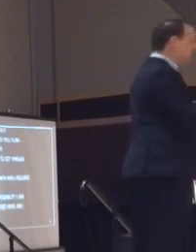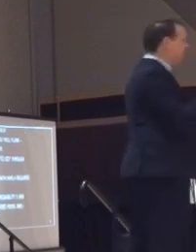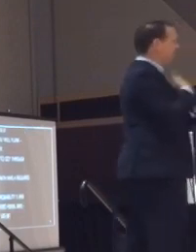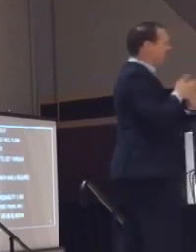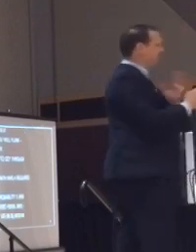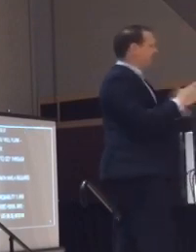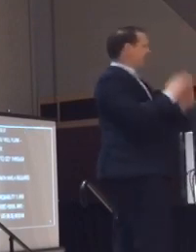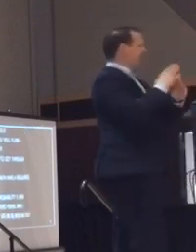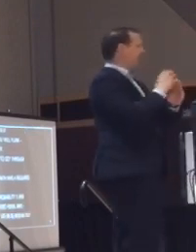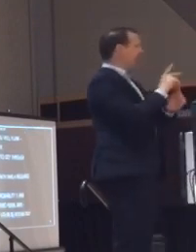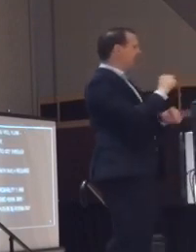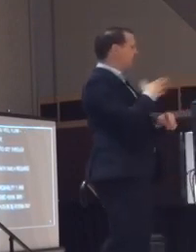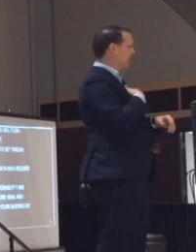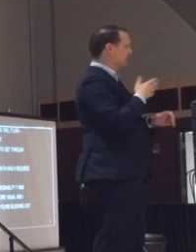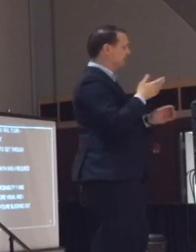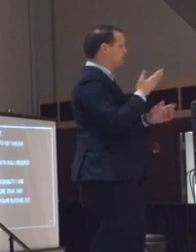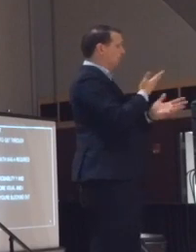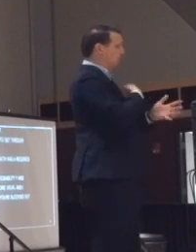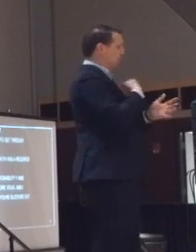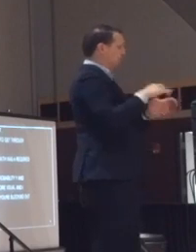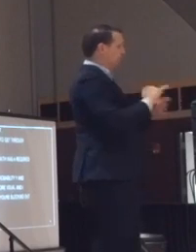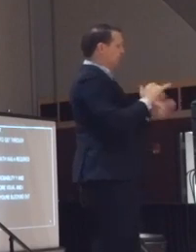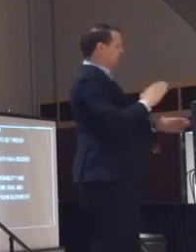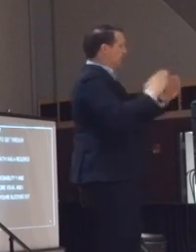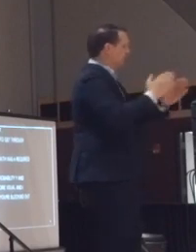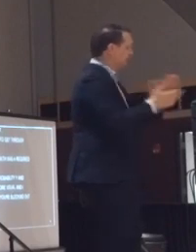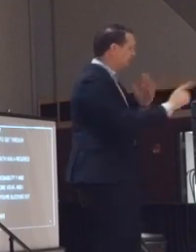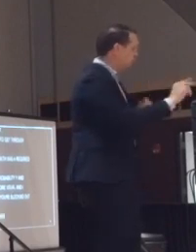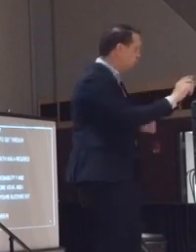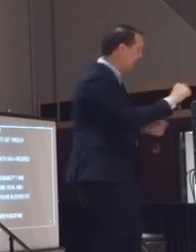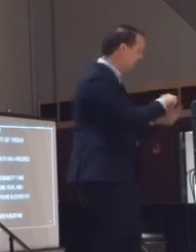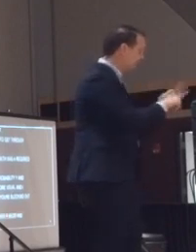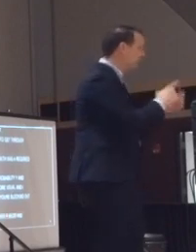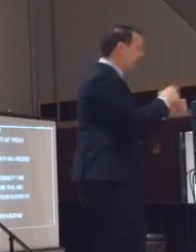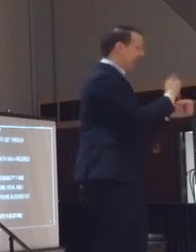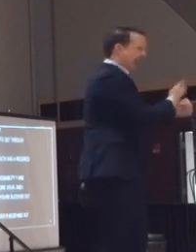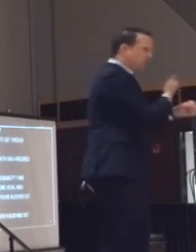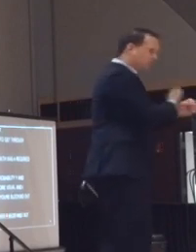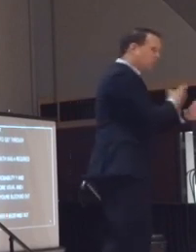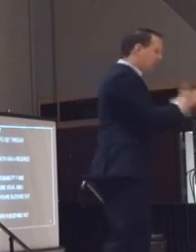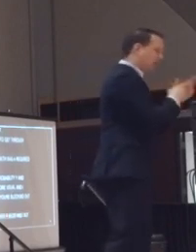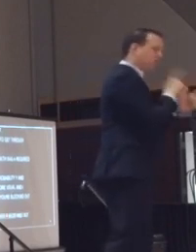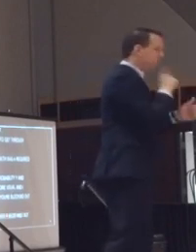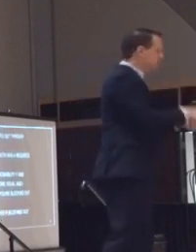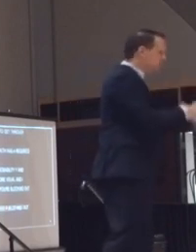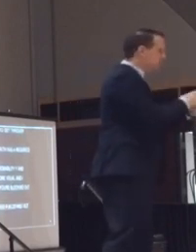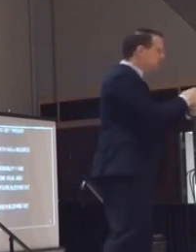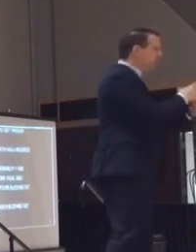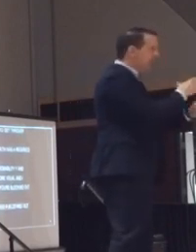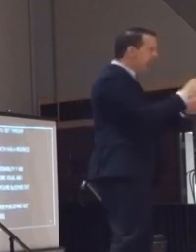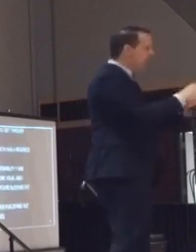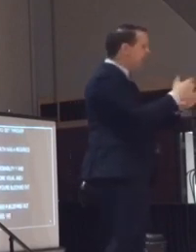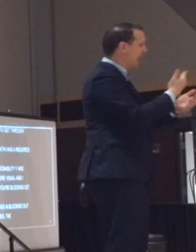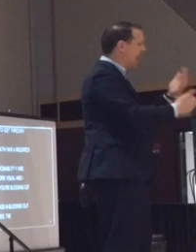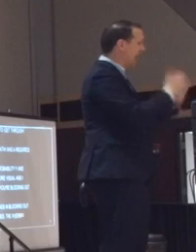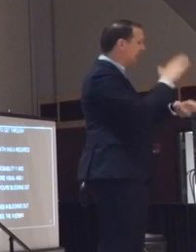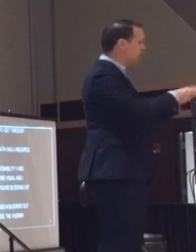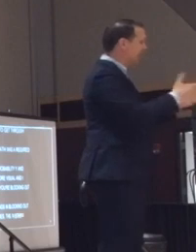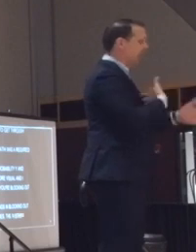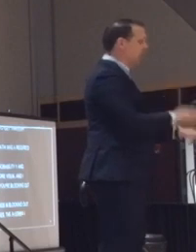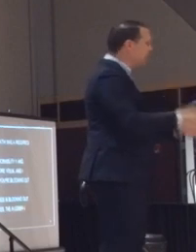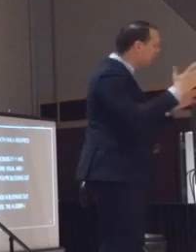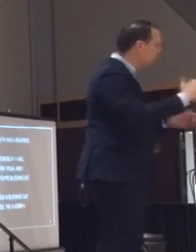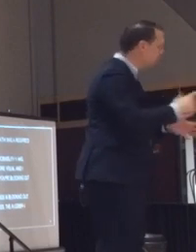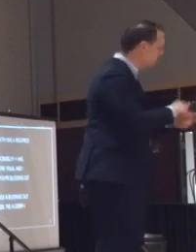There's two things that are locking out your skilled trades. It's the algebra requirement, and we've taken the hands-on classes out of